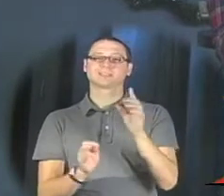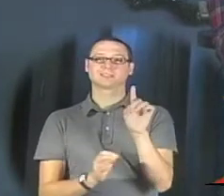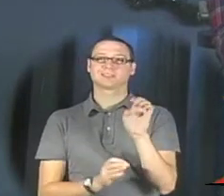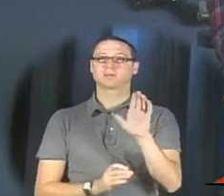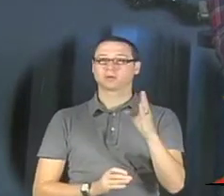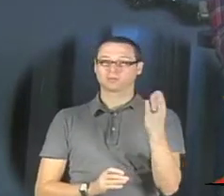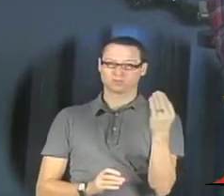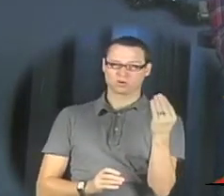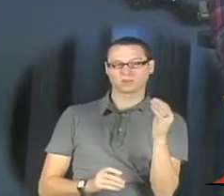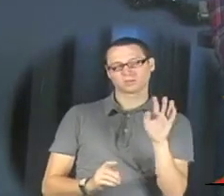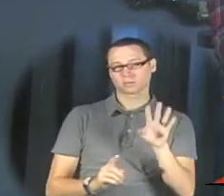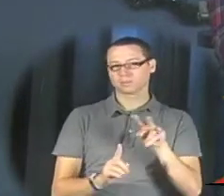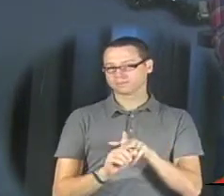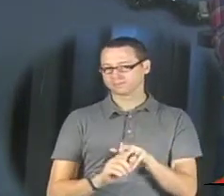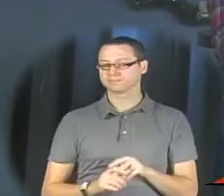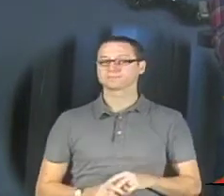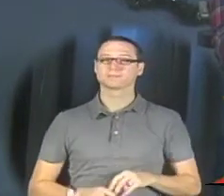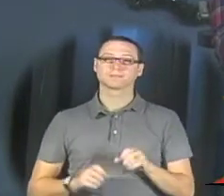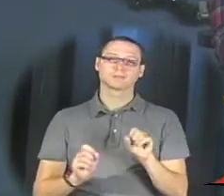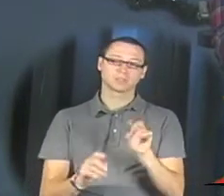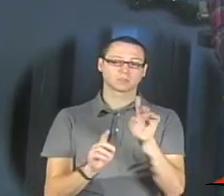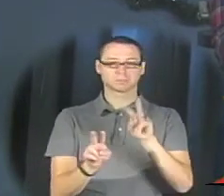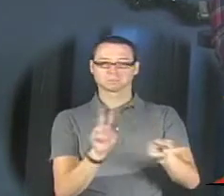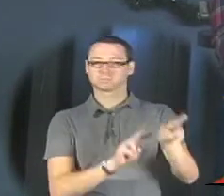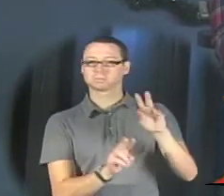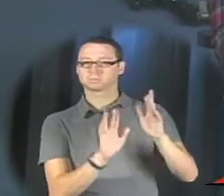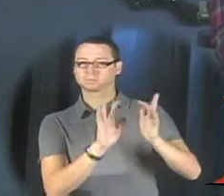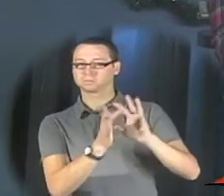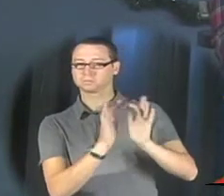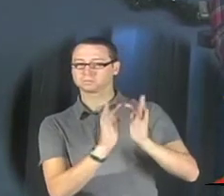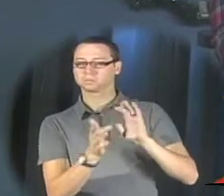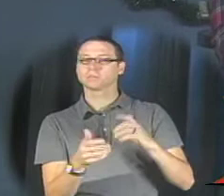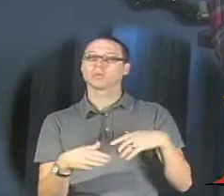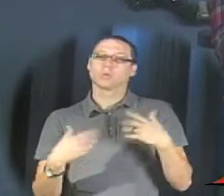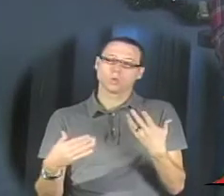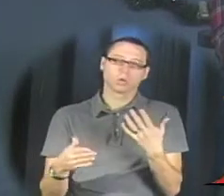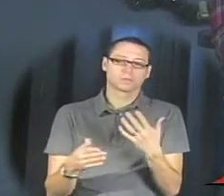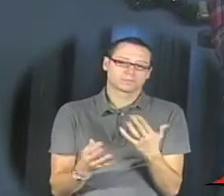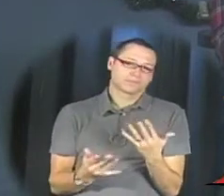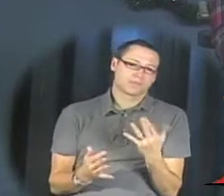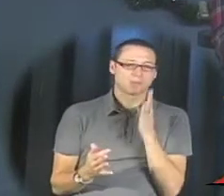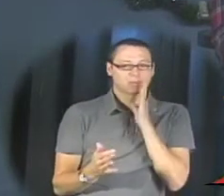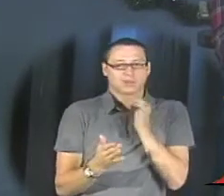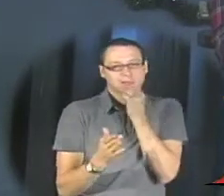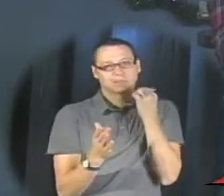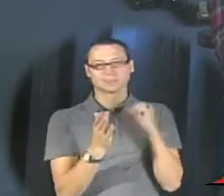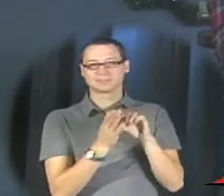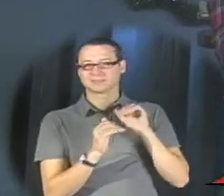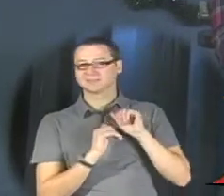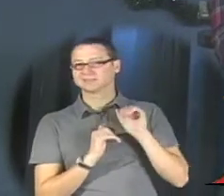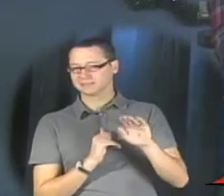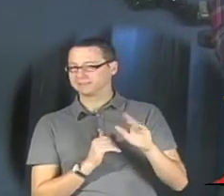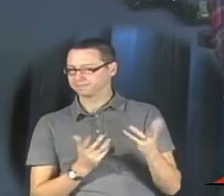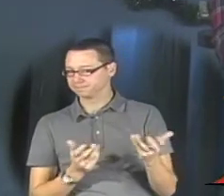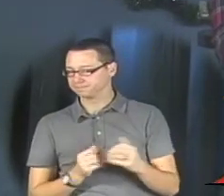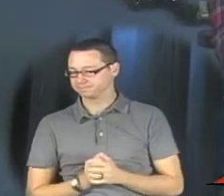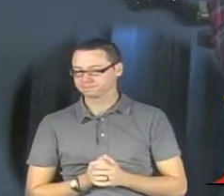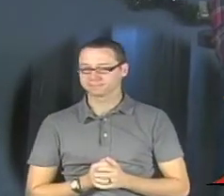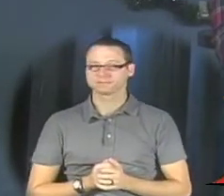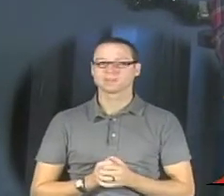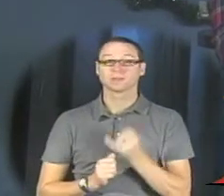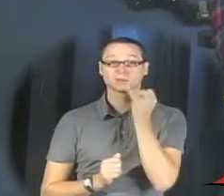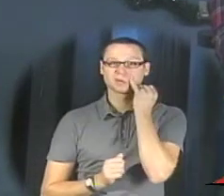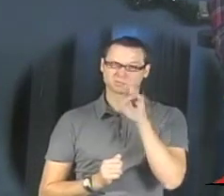application. You can view the admissions decision on their MyWing student portal or wait for an official letter to arrive in the mail. If you have any